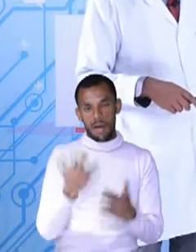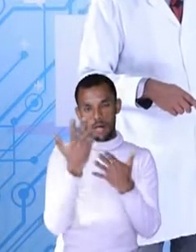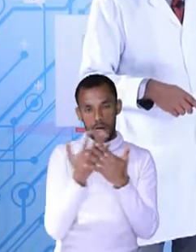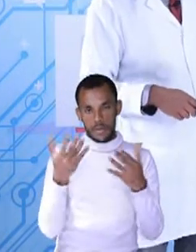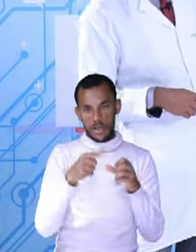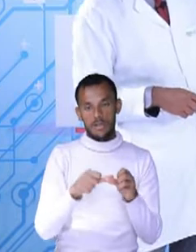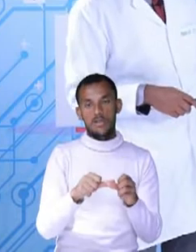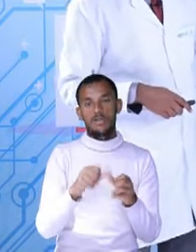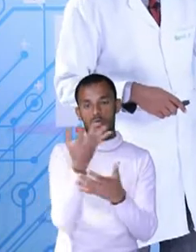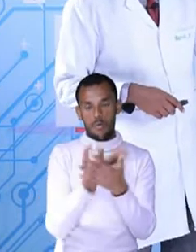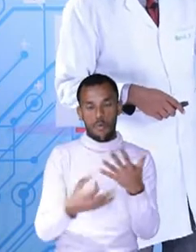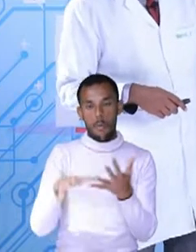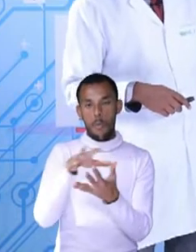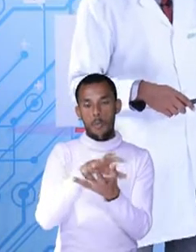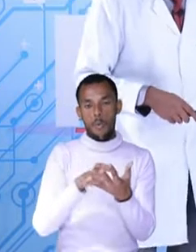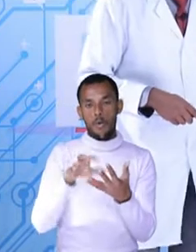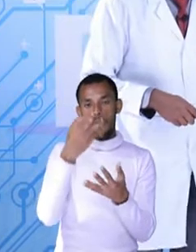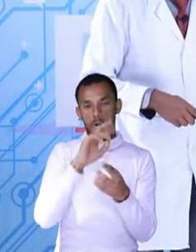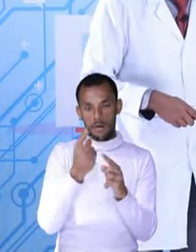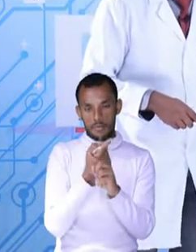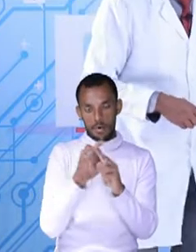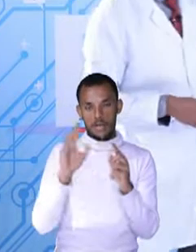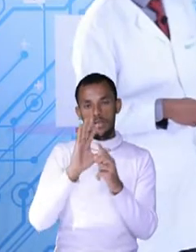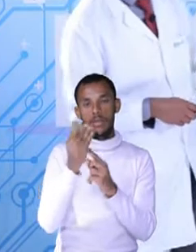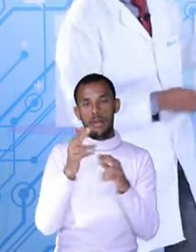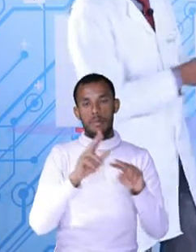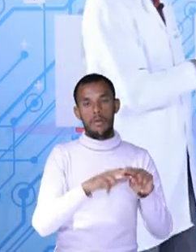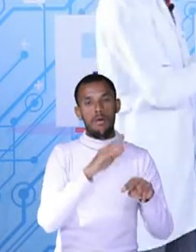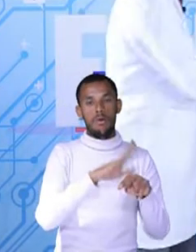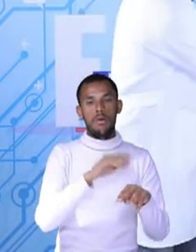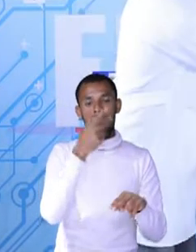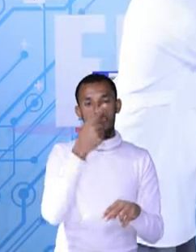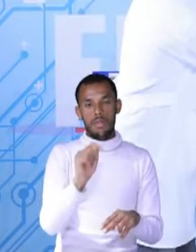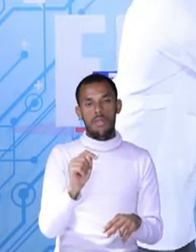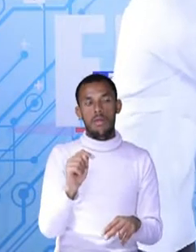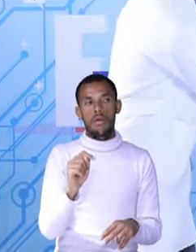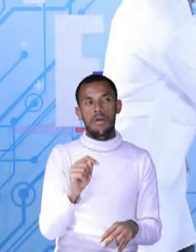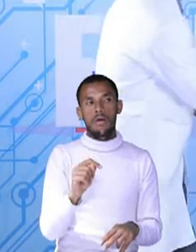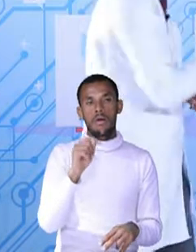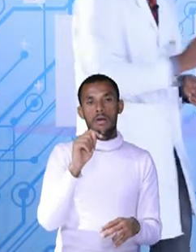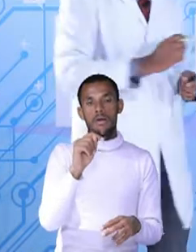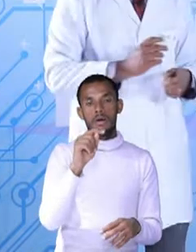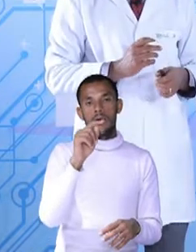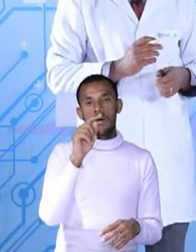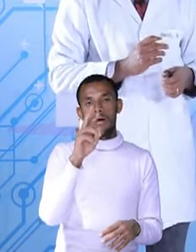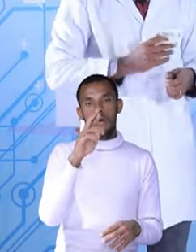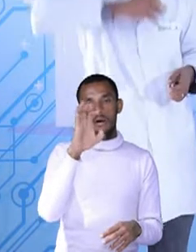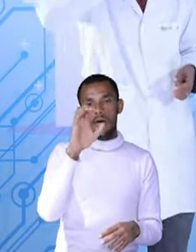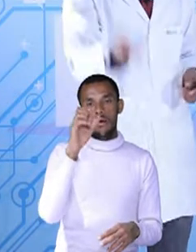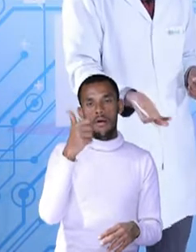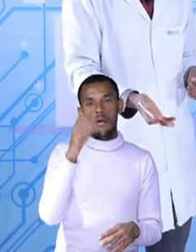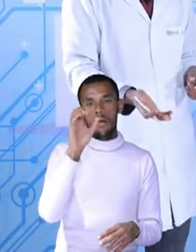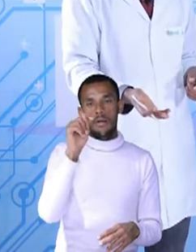Elements exist in the form of compound or in free states depends on their what? Depends on their reactivity.